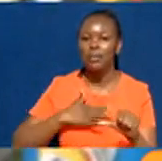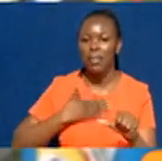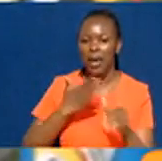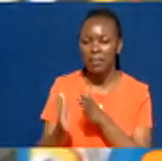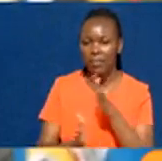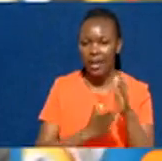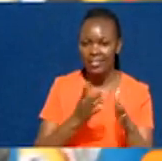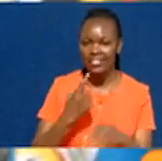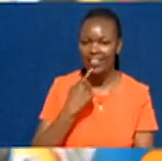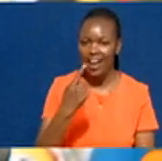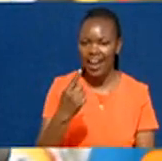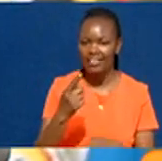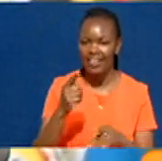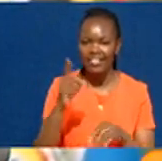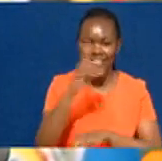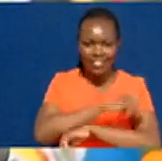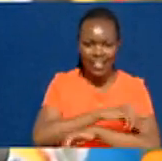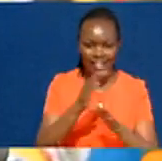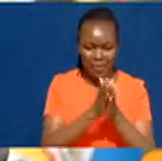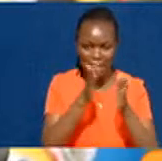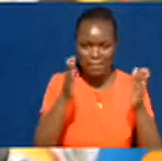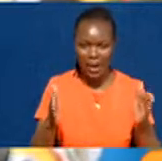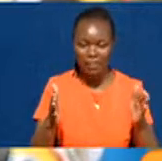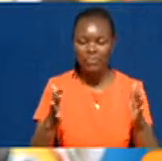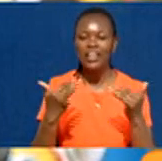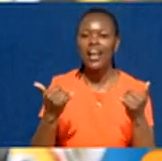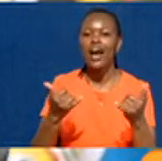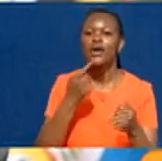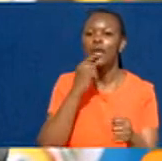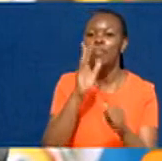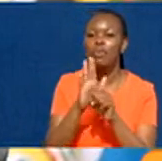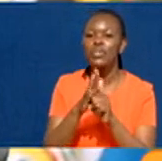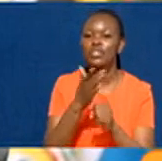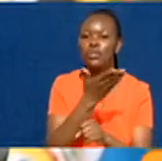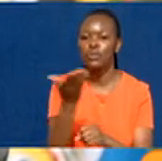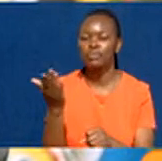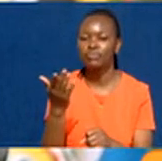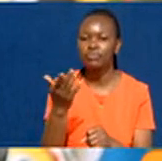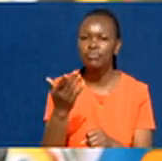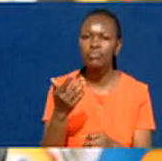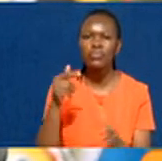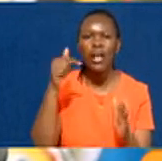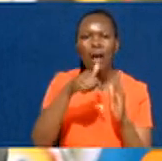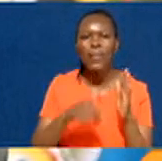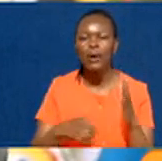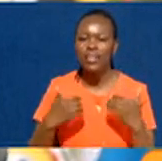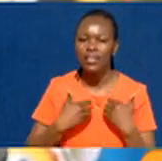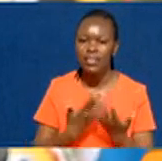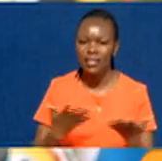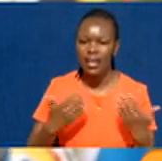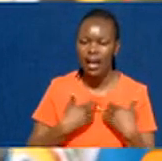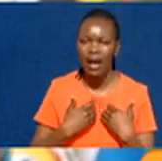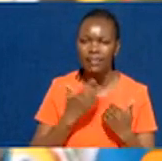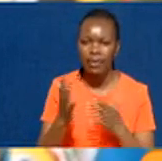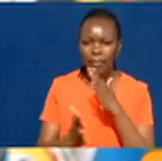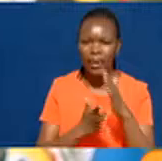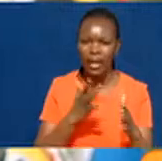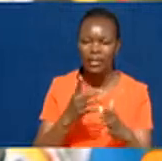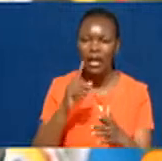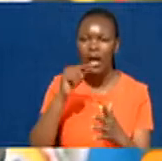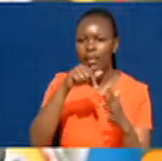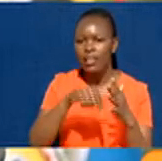that among the things I want to do on the 100 days, one of them is going to